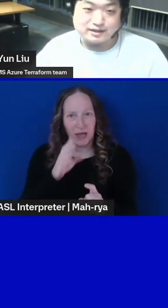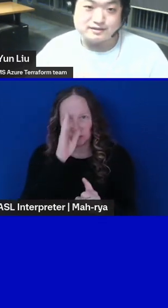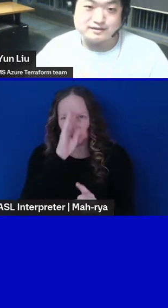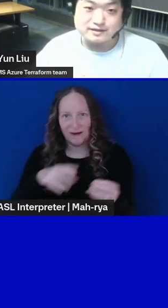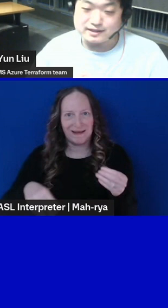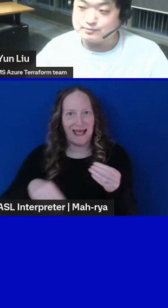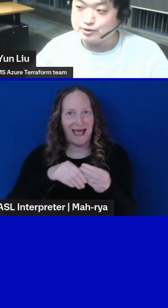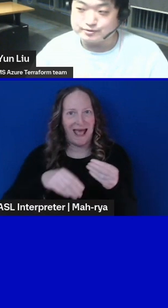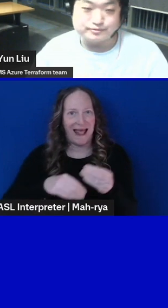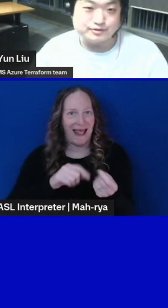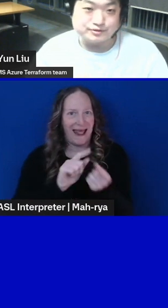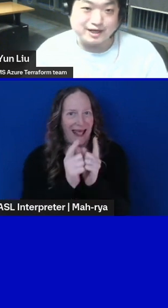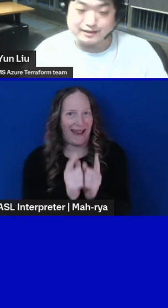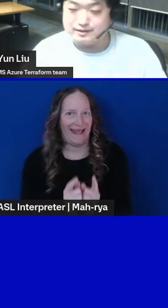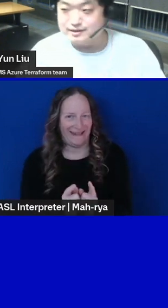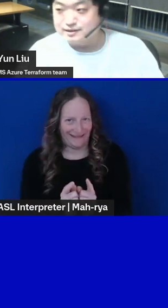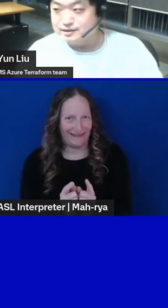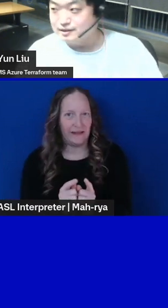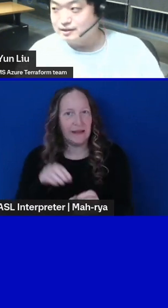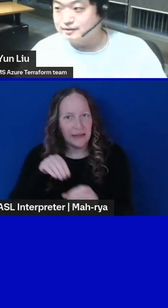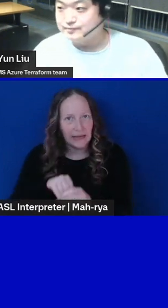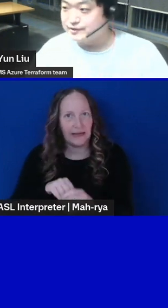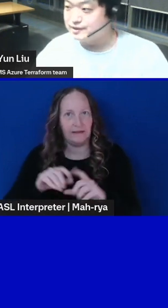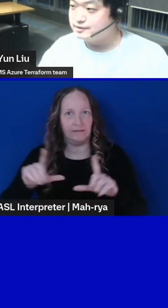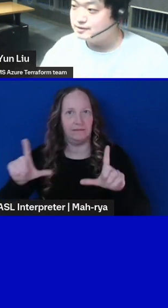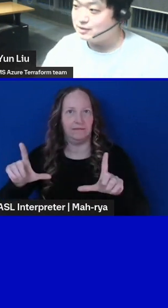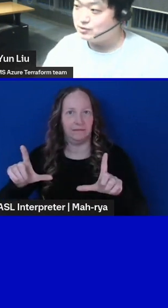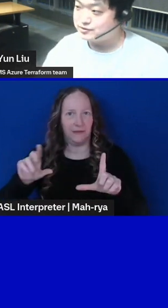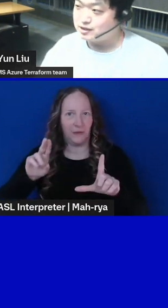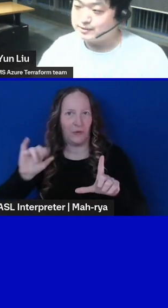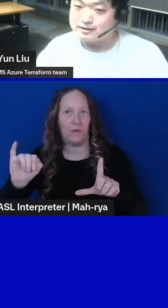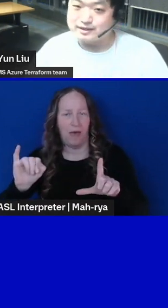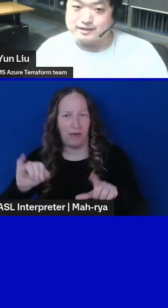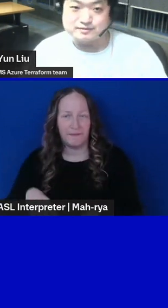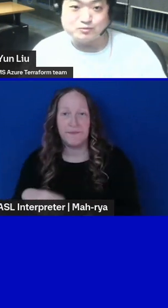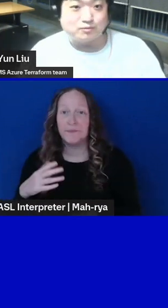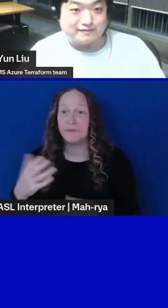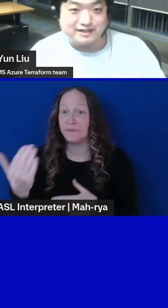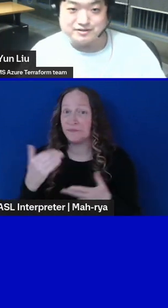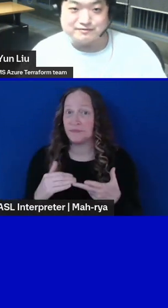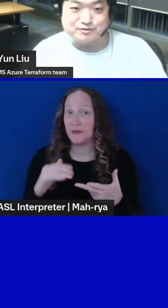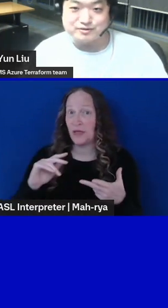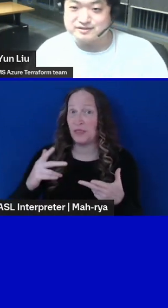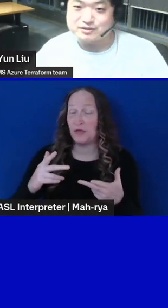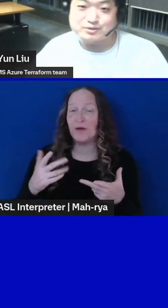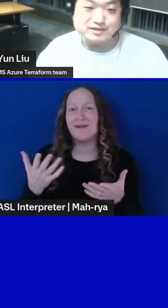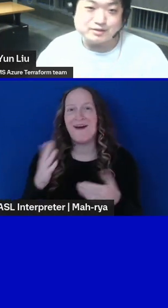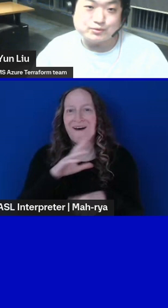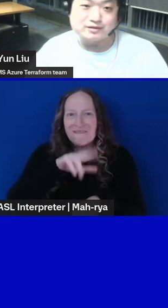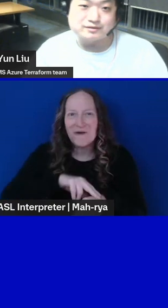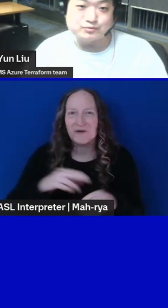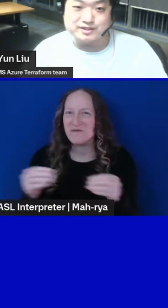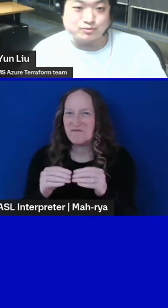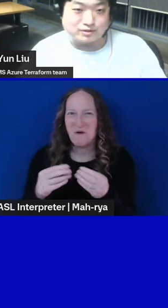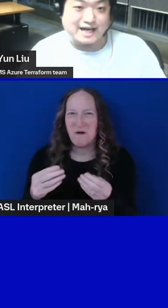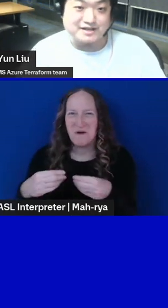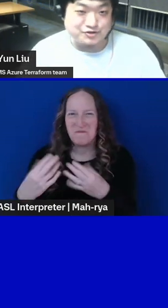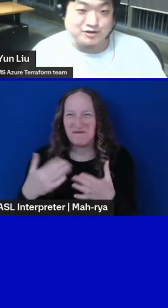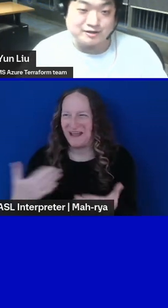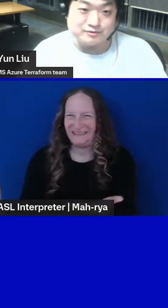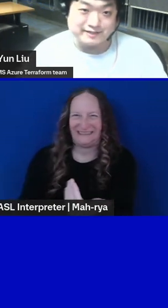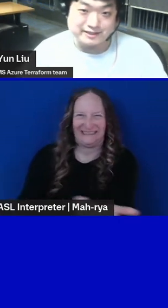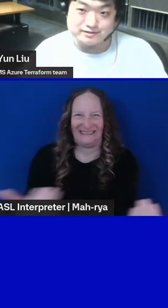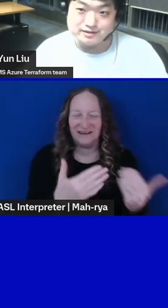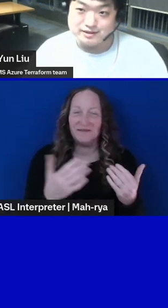content in the portal UI. The third I want to talk about is more providers, of course. Currently, we support